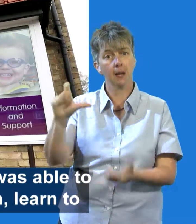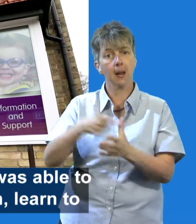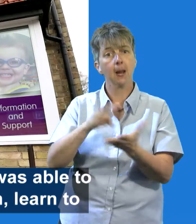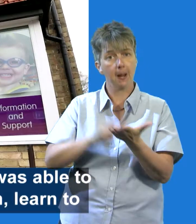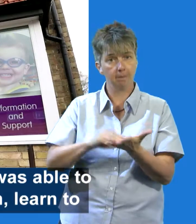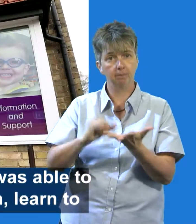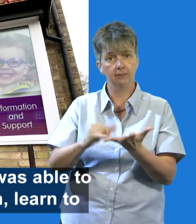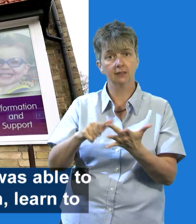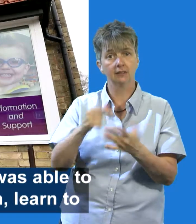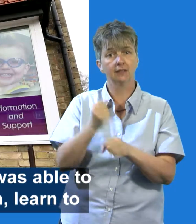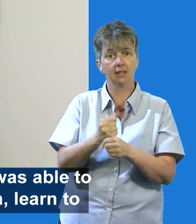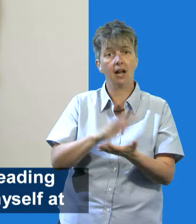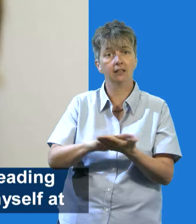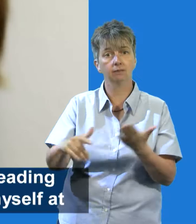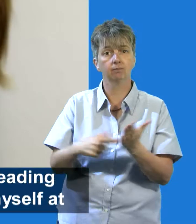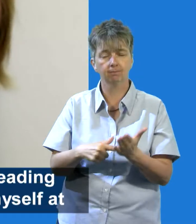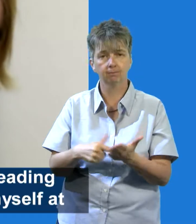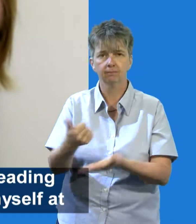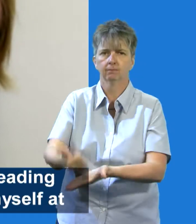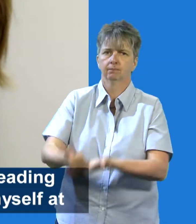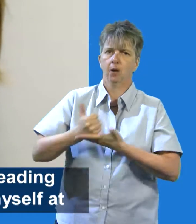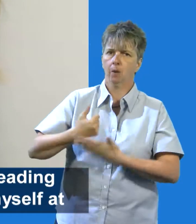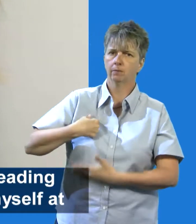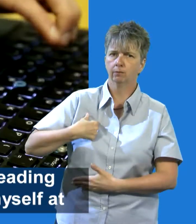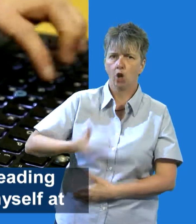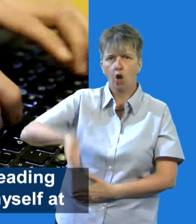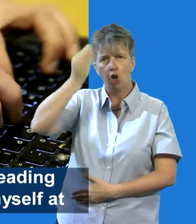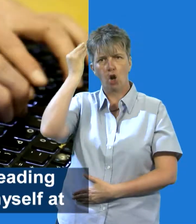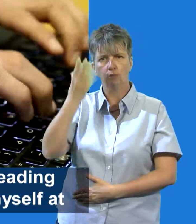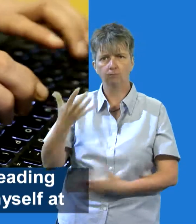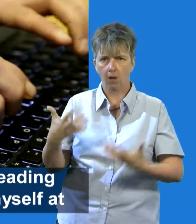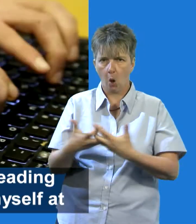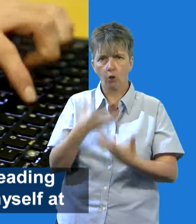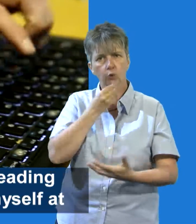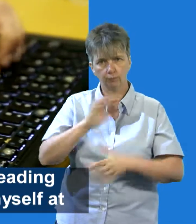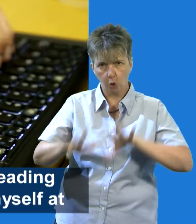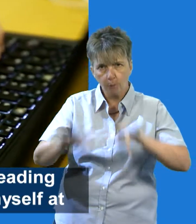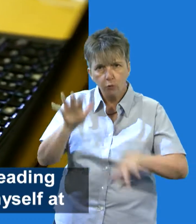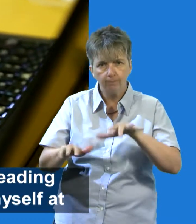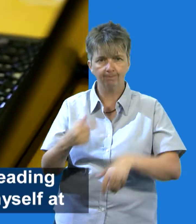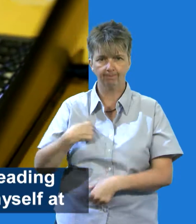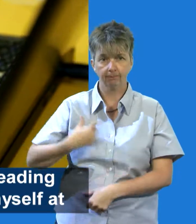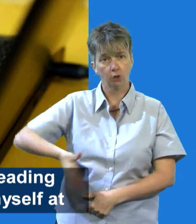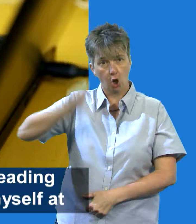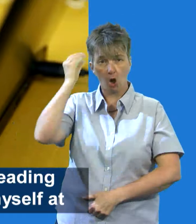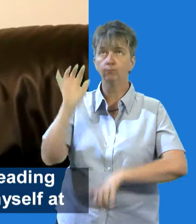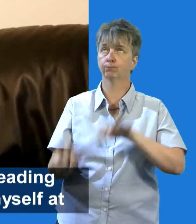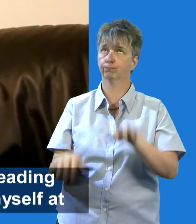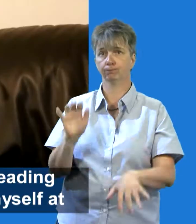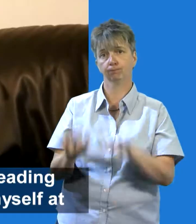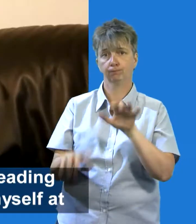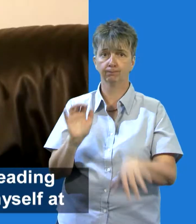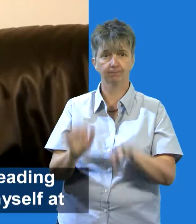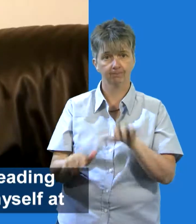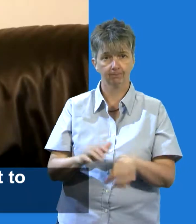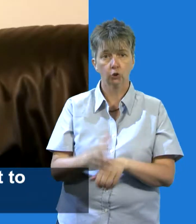where I was able to learn to use a computer, again, learn to touch type, use screen reading software. And I